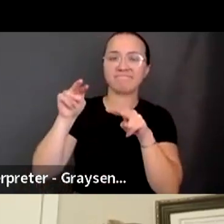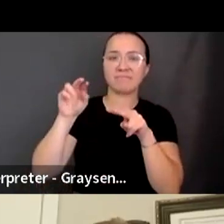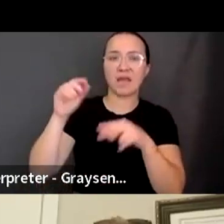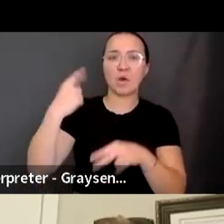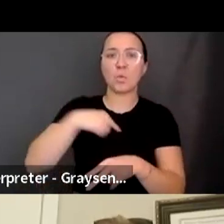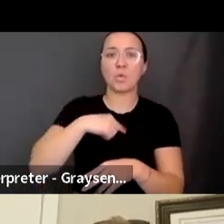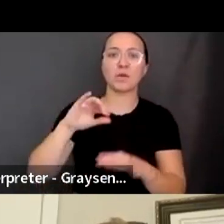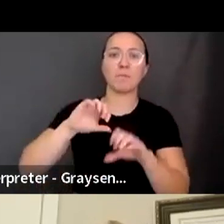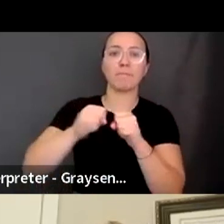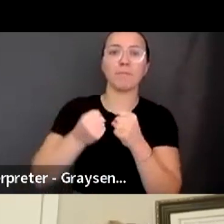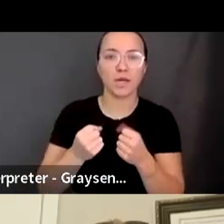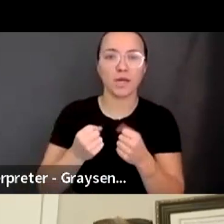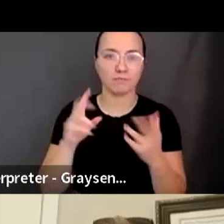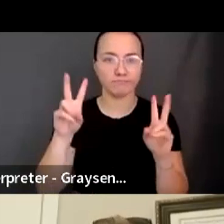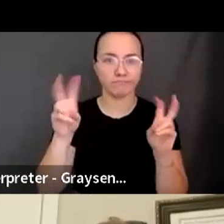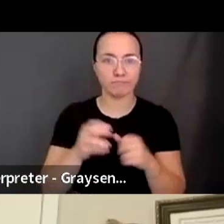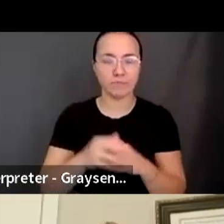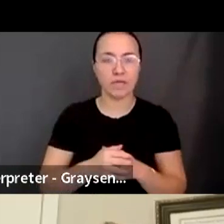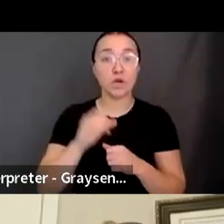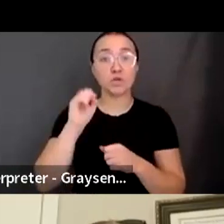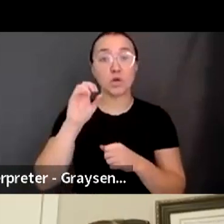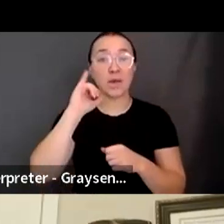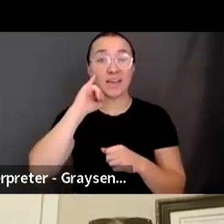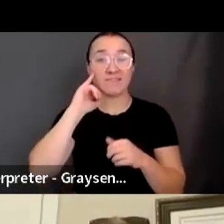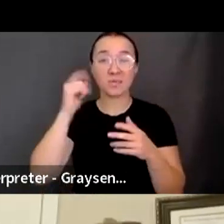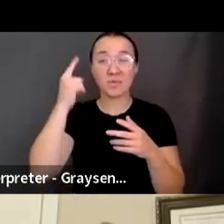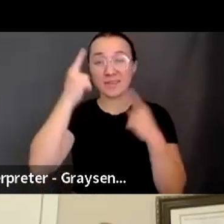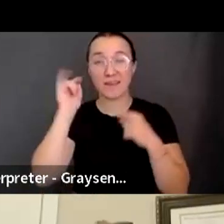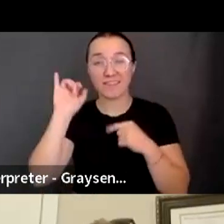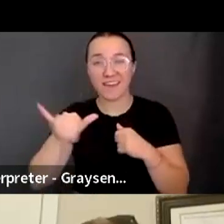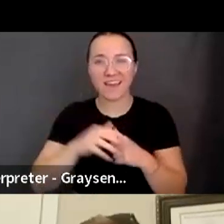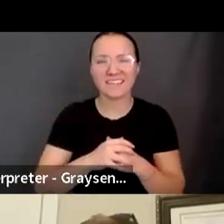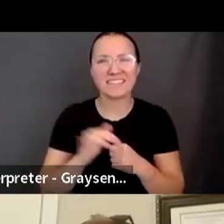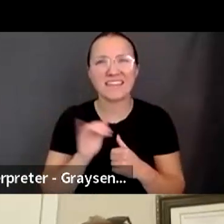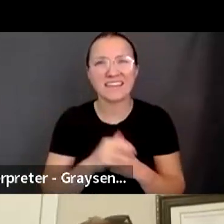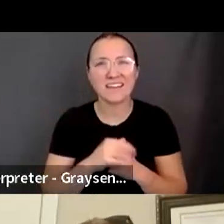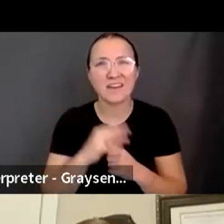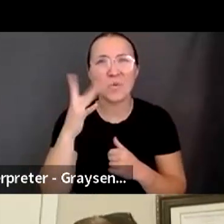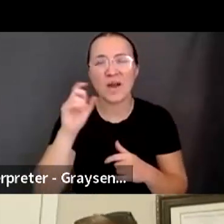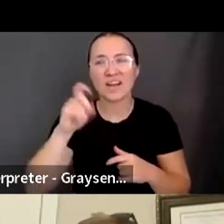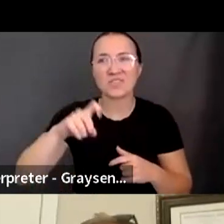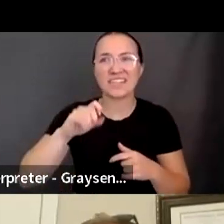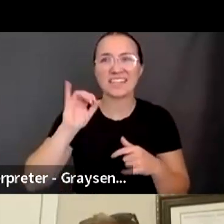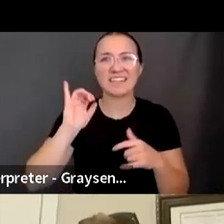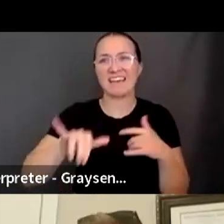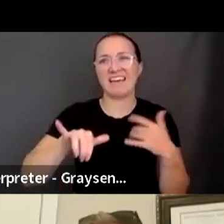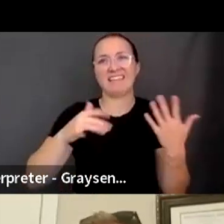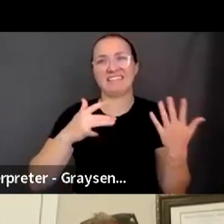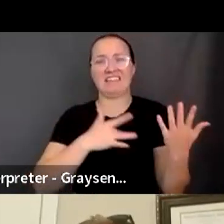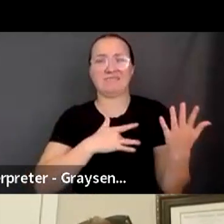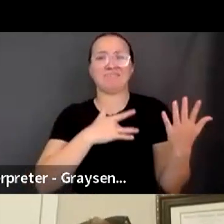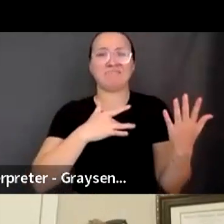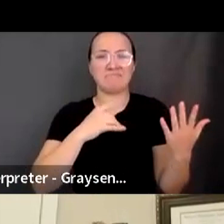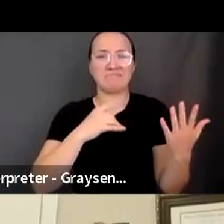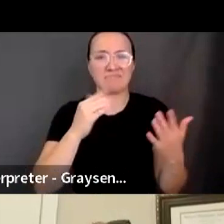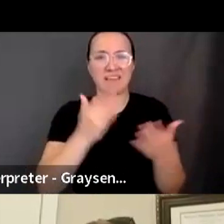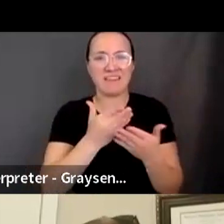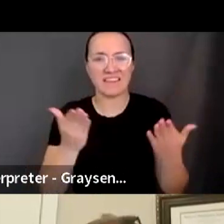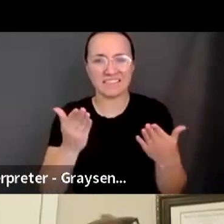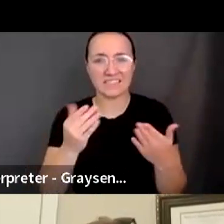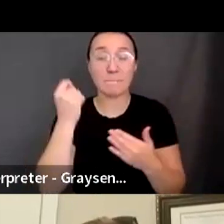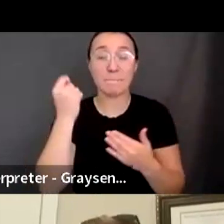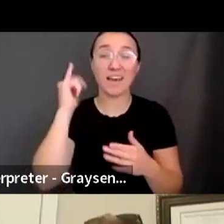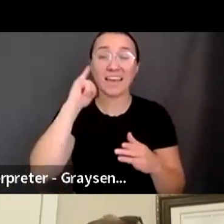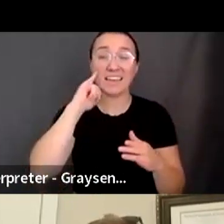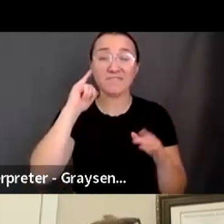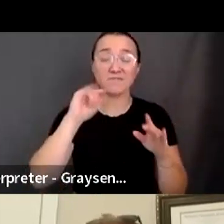then you think, well, why do we need to all this, you know, touchy-feely stuff? But if you just turn that whole thing on its head, then it makes it much more plausible